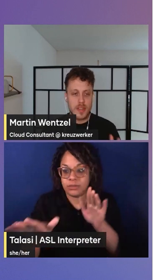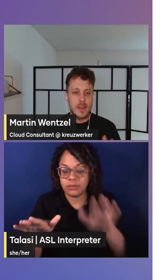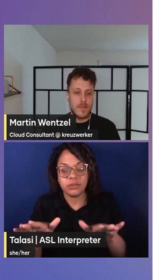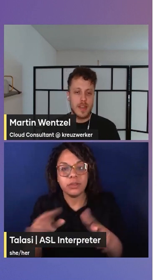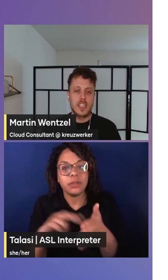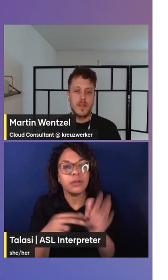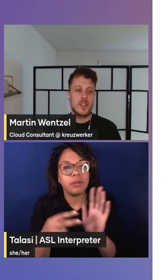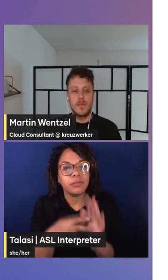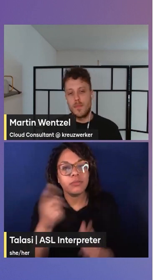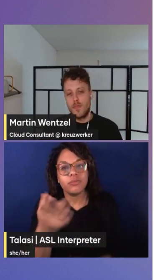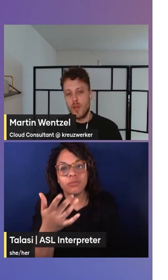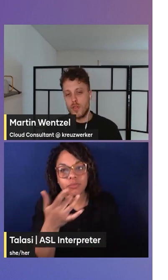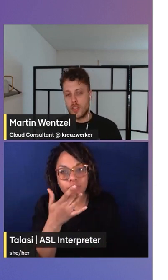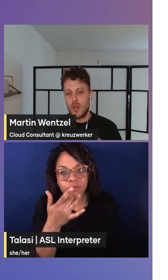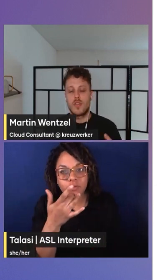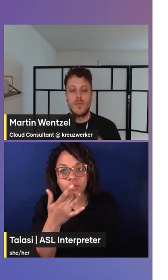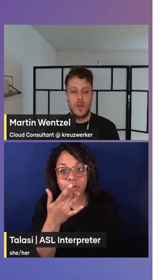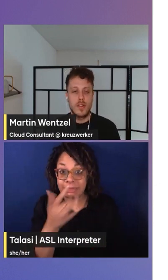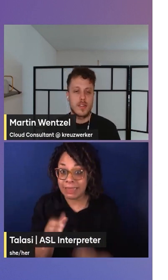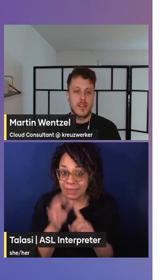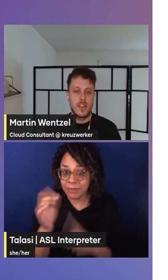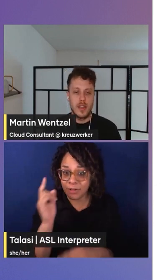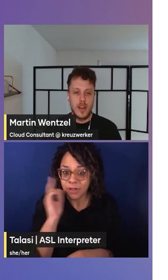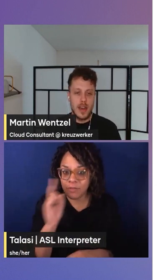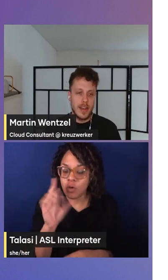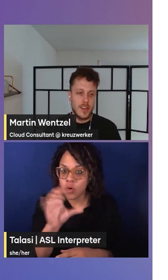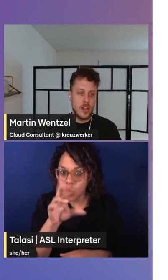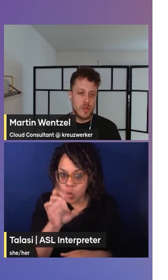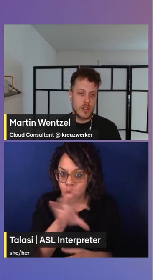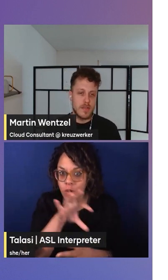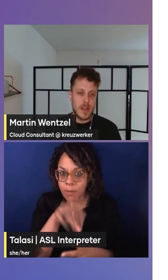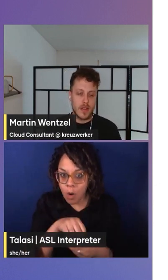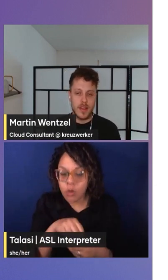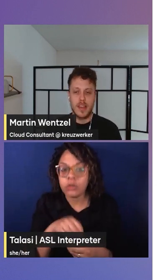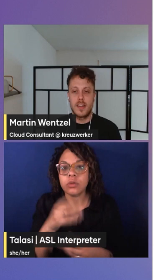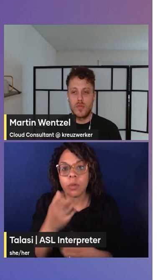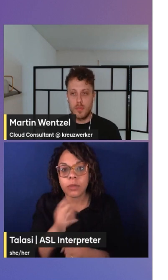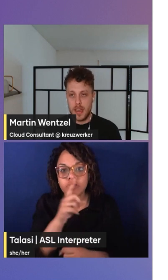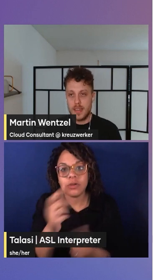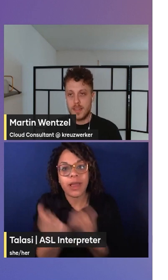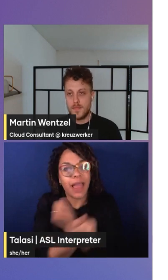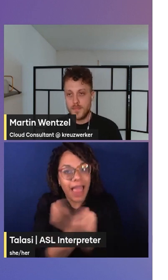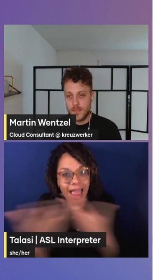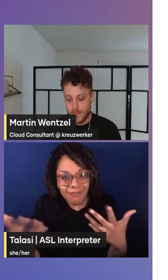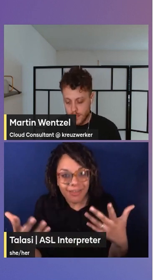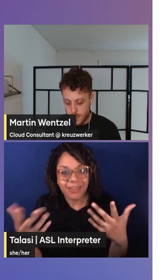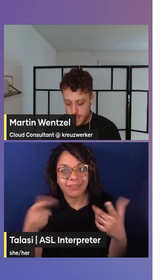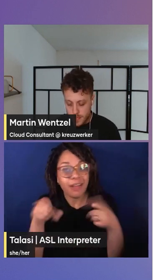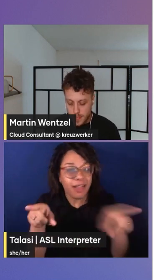always want to have, especially for those core components, you want to have everything in one place.